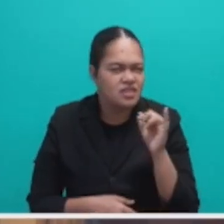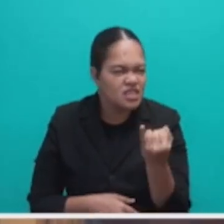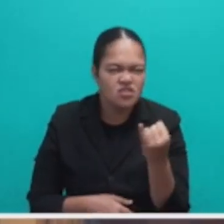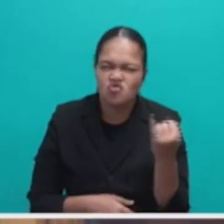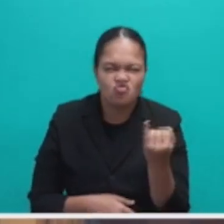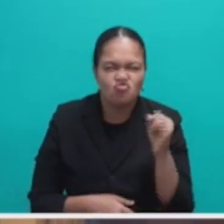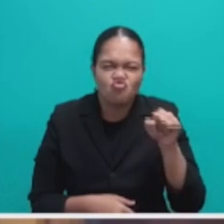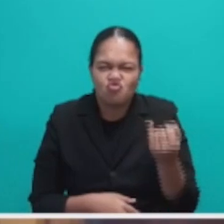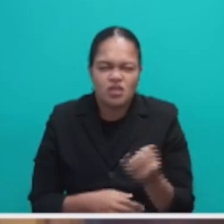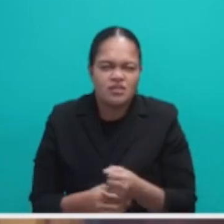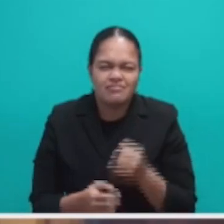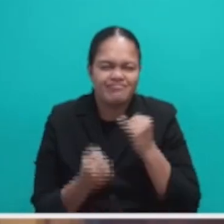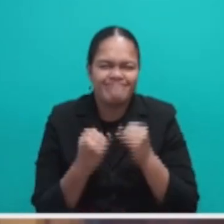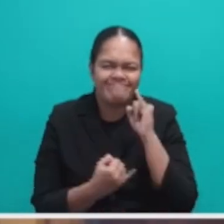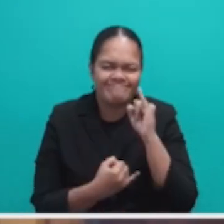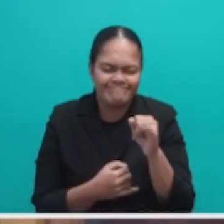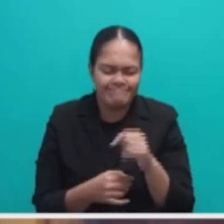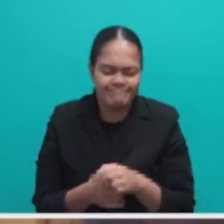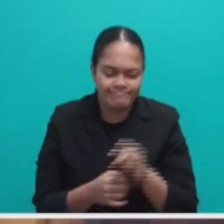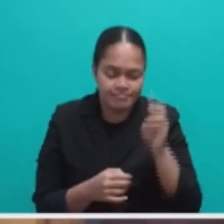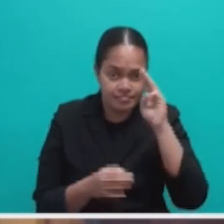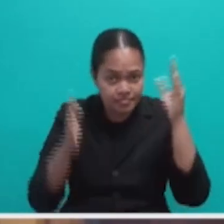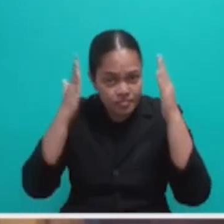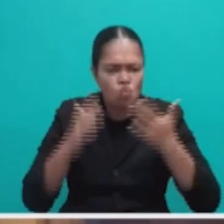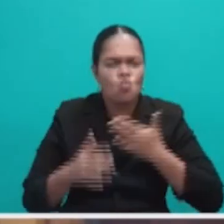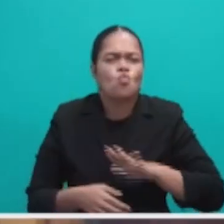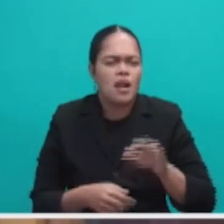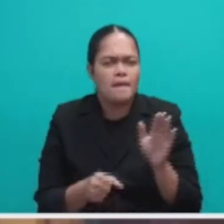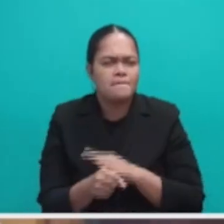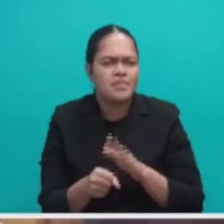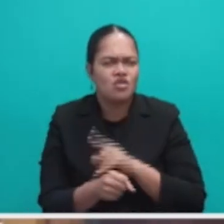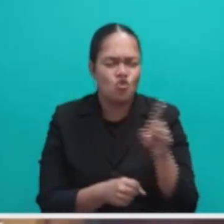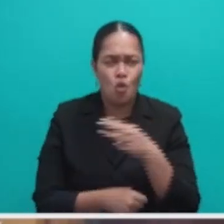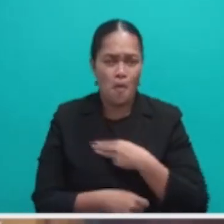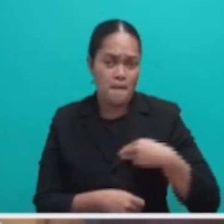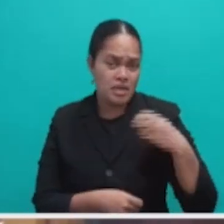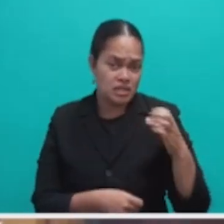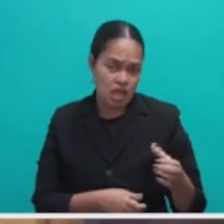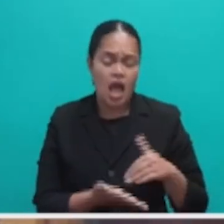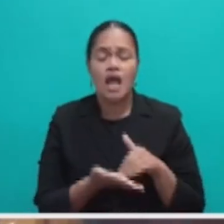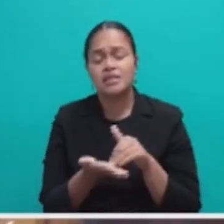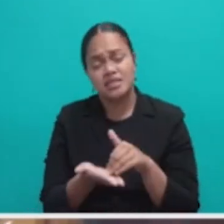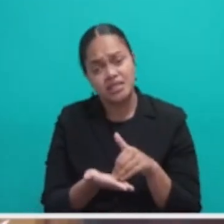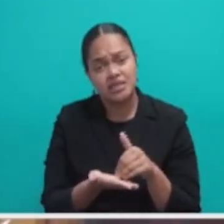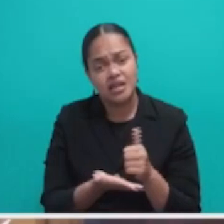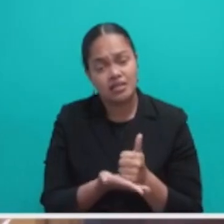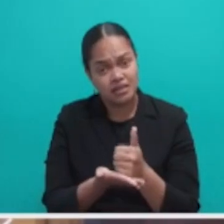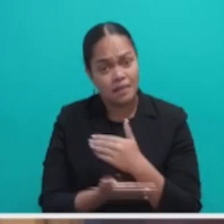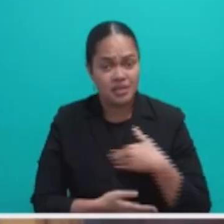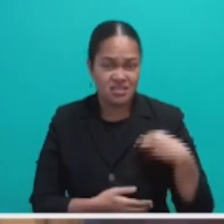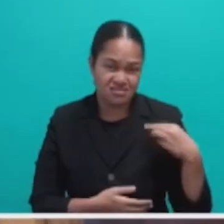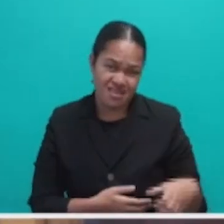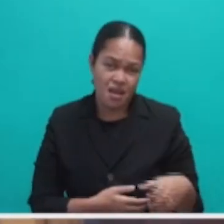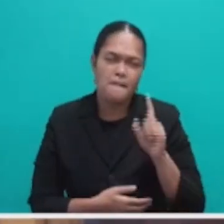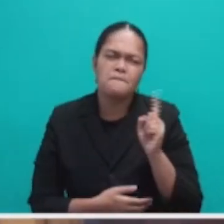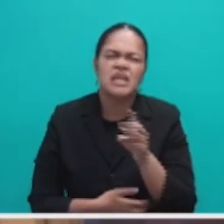It's just too bad, Mr. Speaker, sir, that they wanted to make themselves all ministers and assistant ministers, and they miss out on the